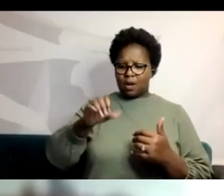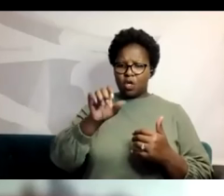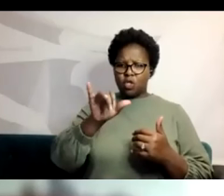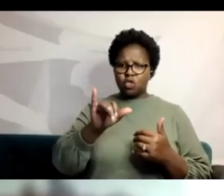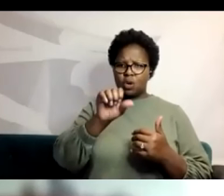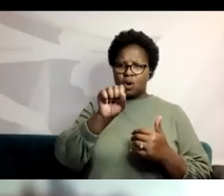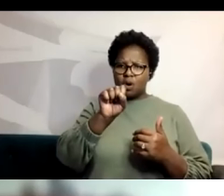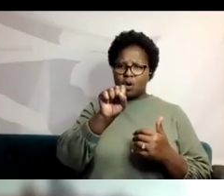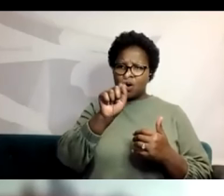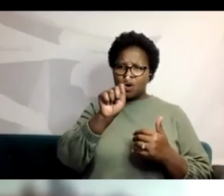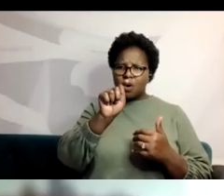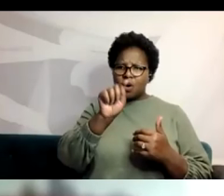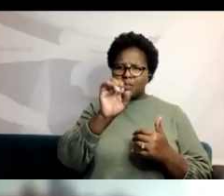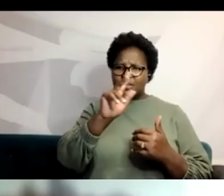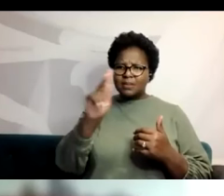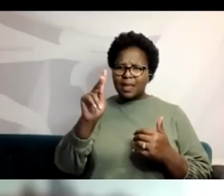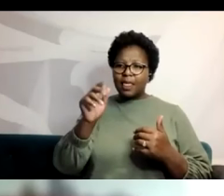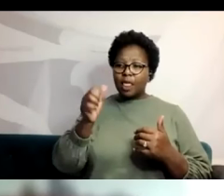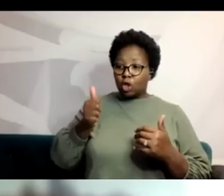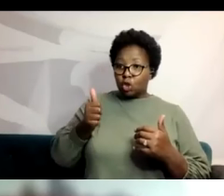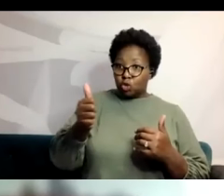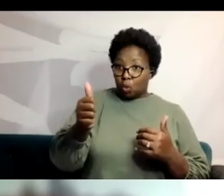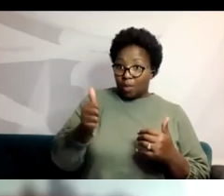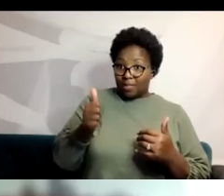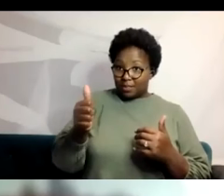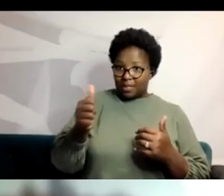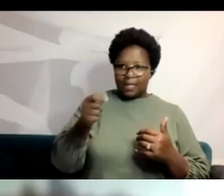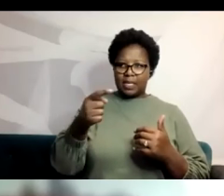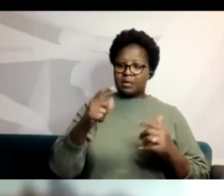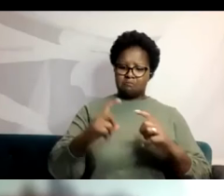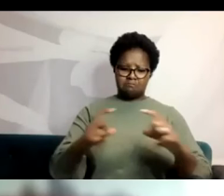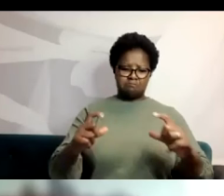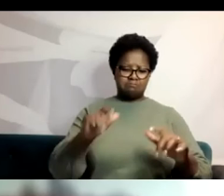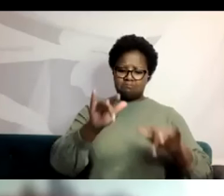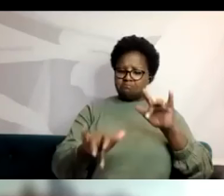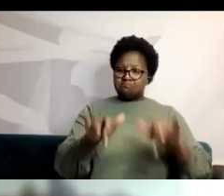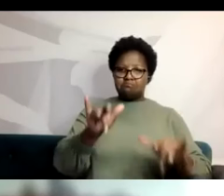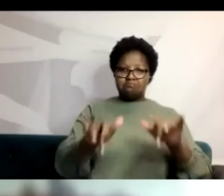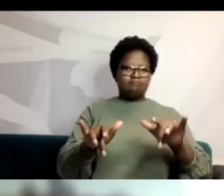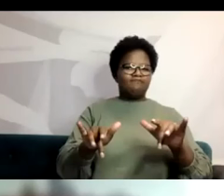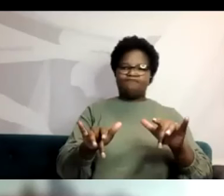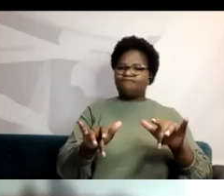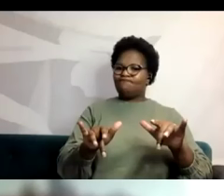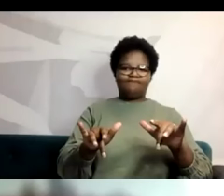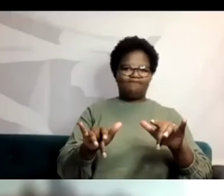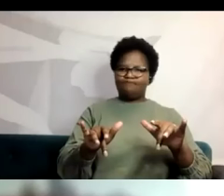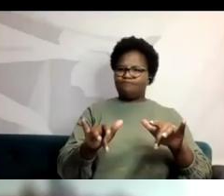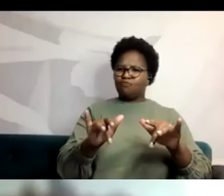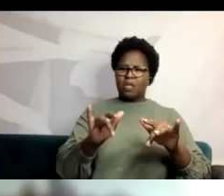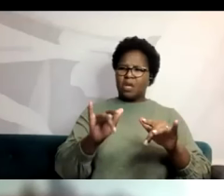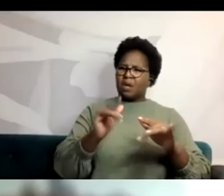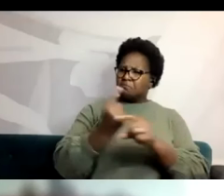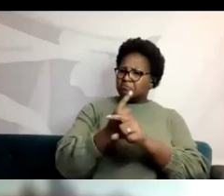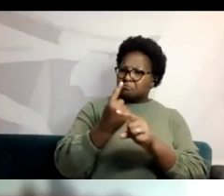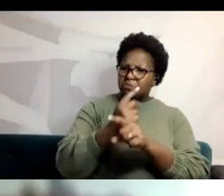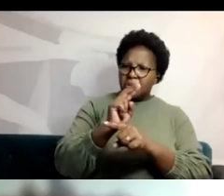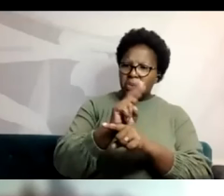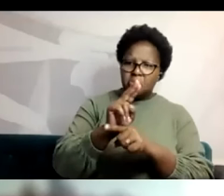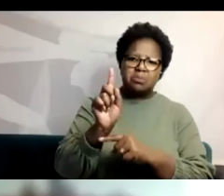the keyboard is there, he doesn't really use it that much. Could you run the video, please?